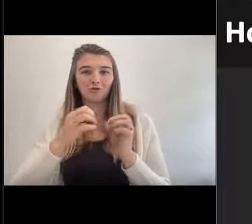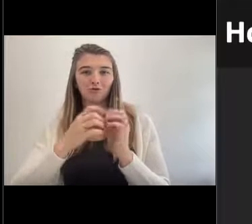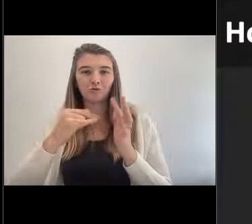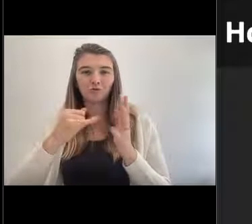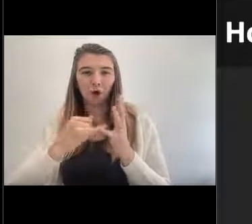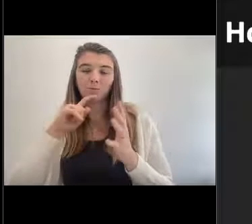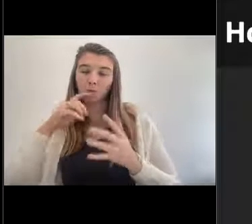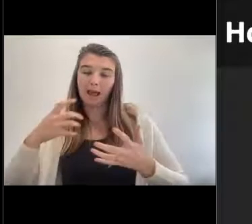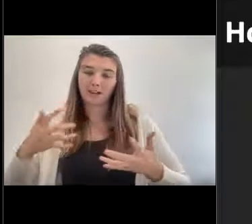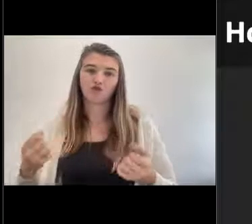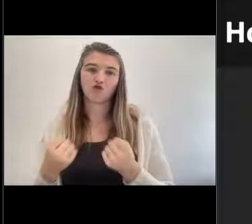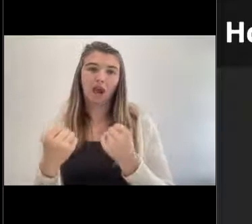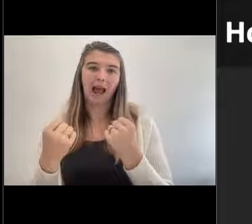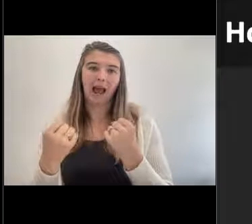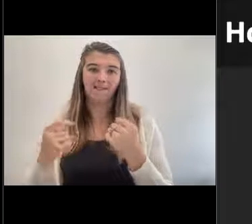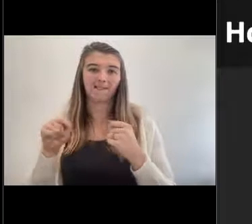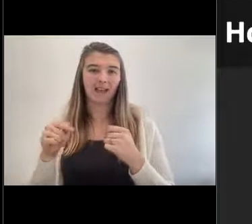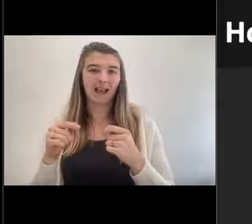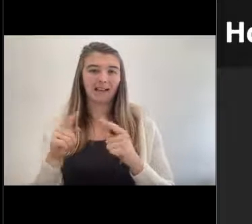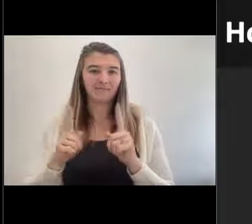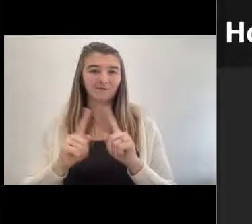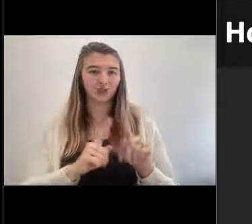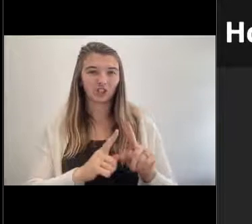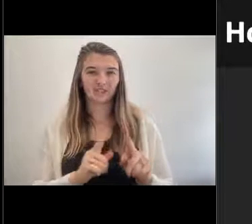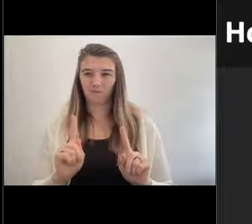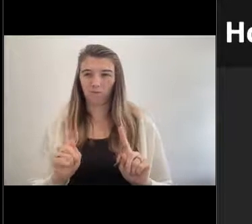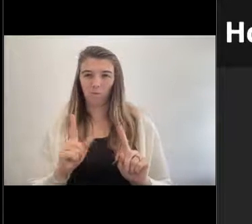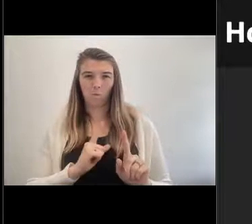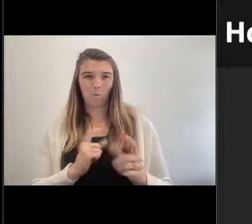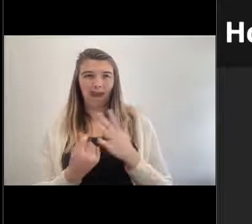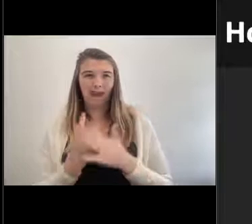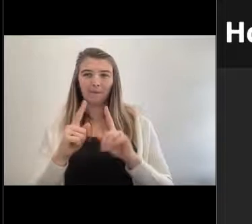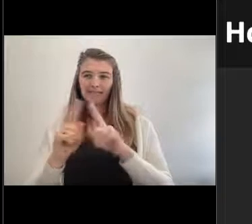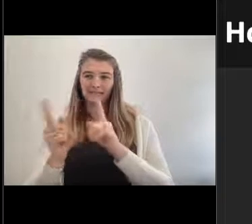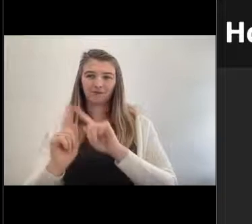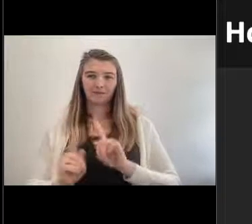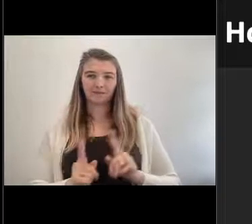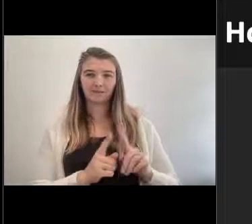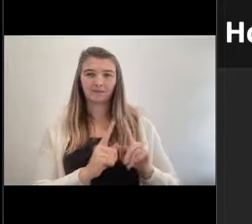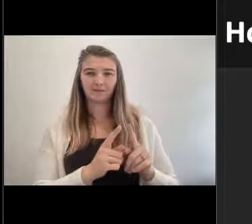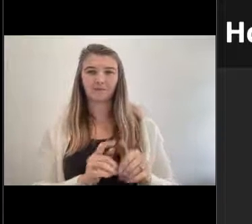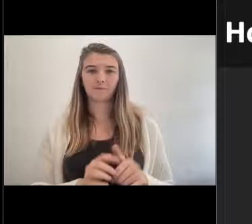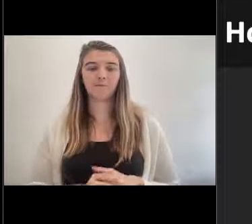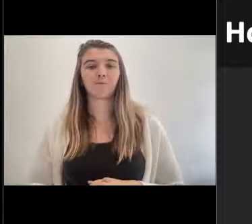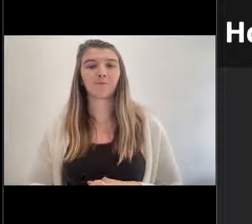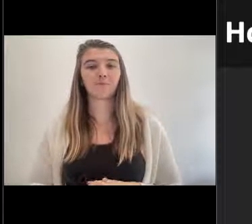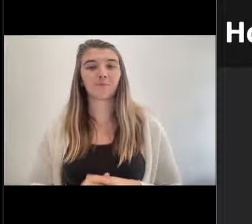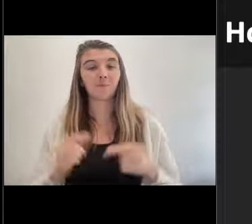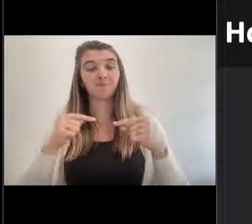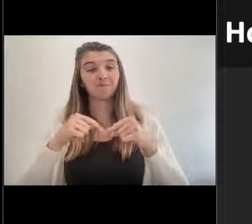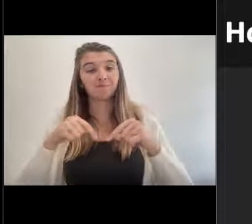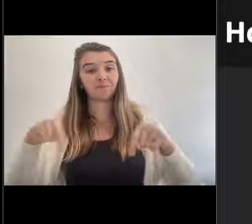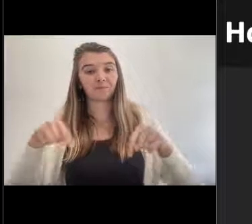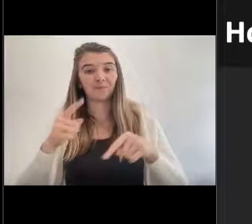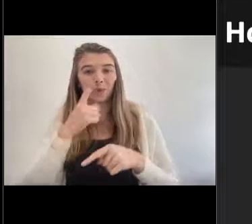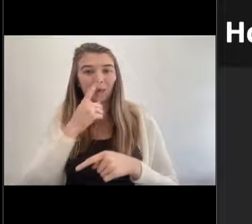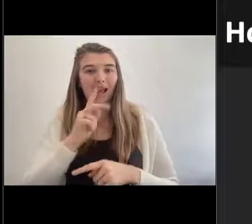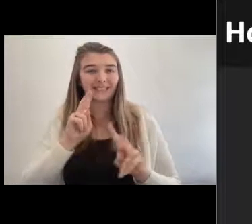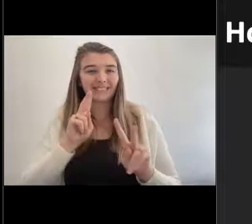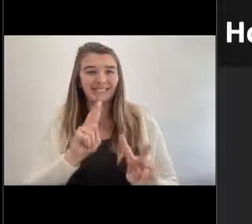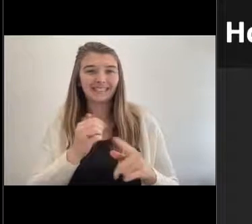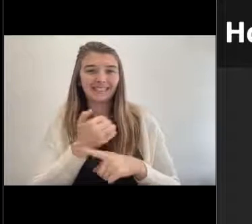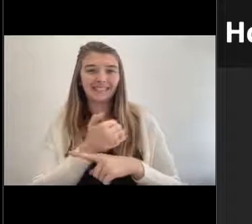So here this heat map has each section being for a different treatment, each across the 42 days or 6 weeks of incubation. So each column